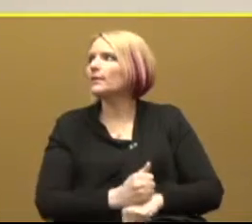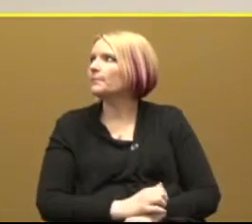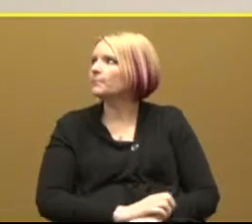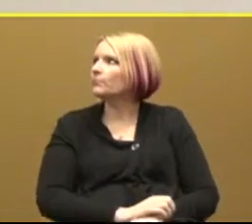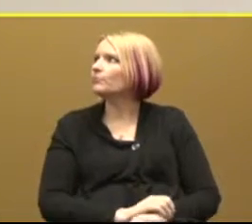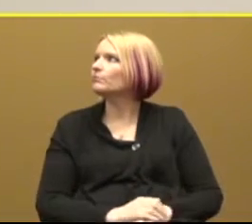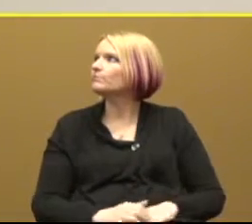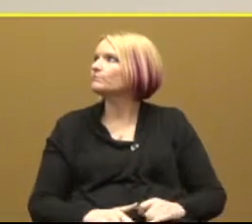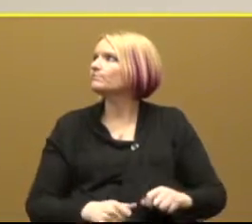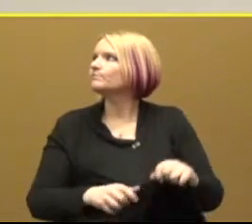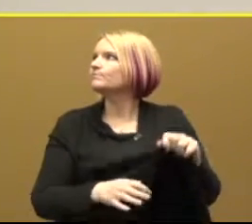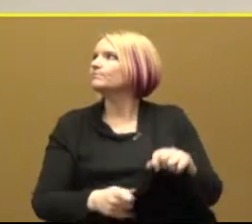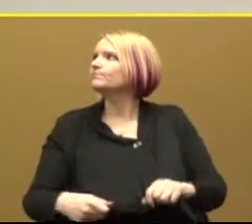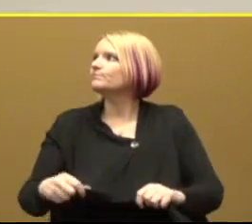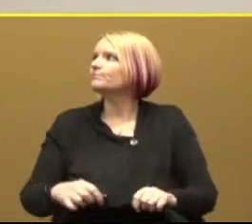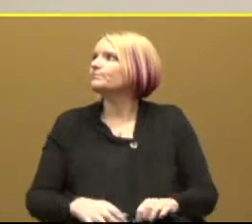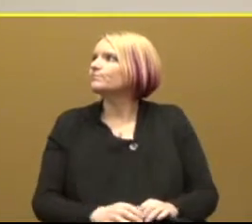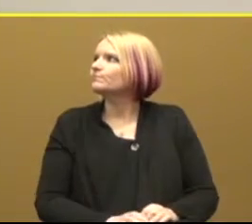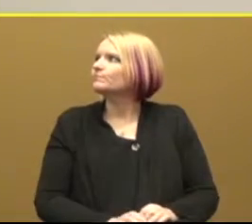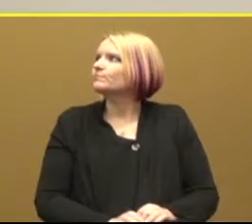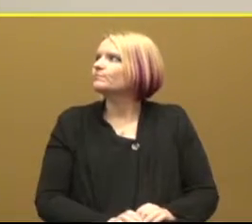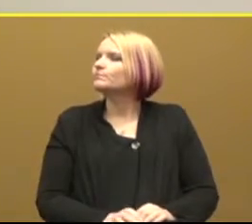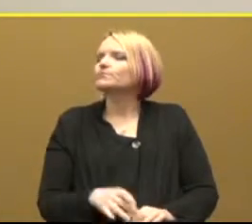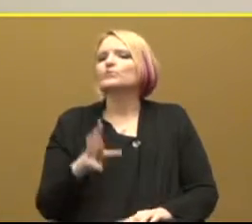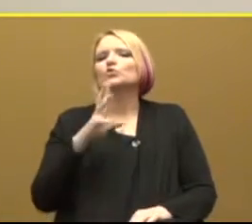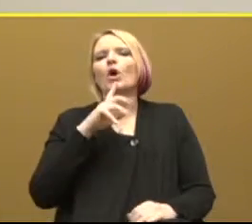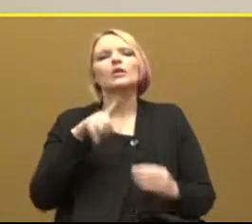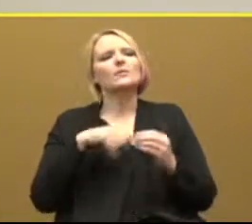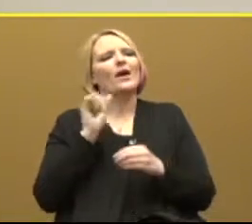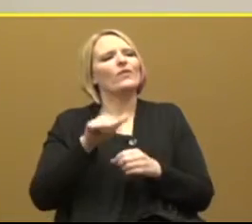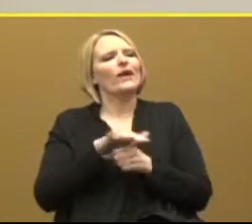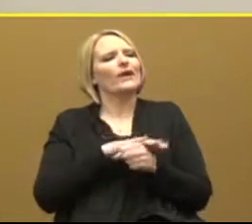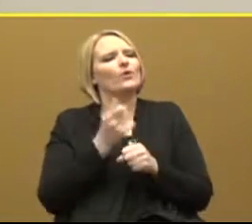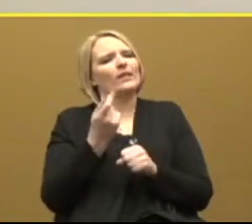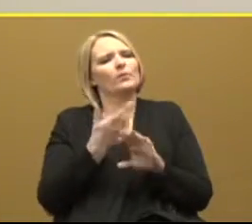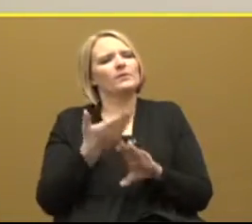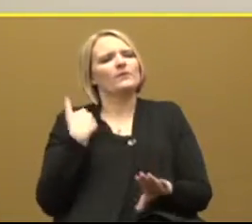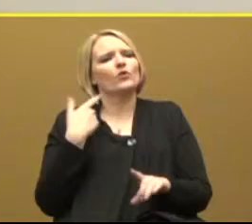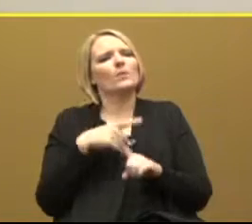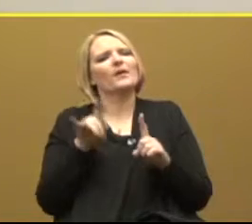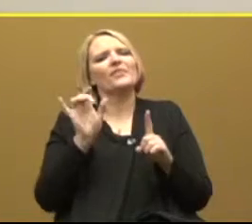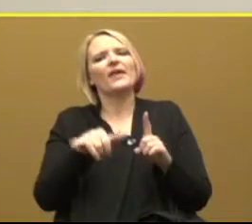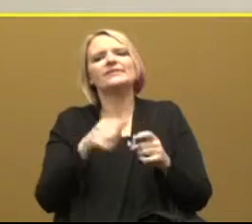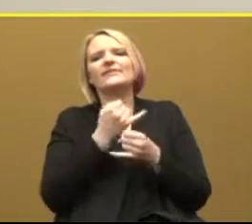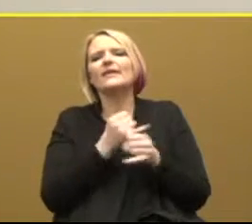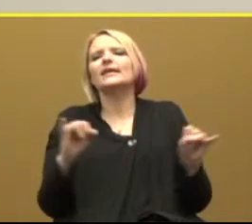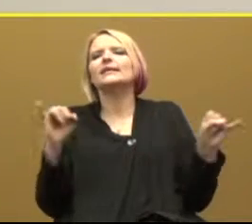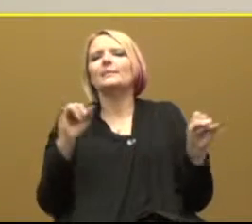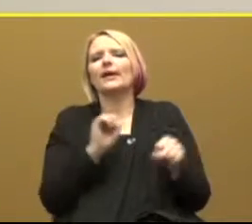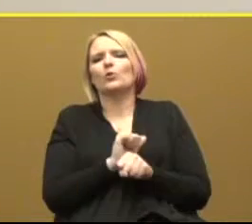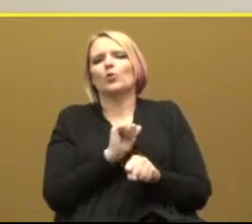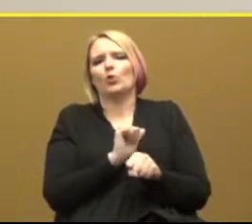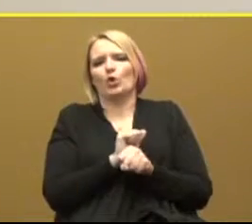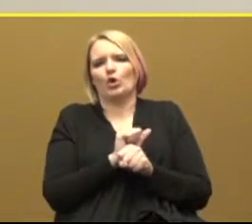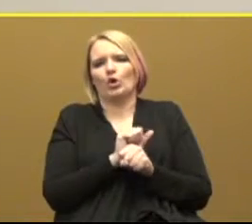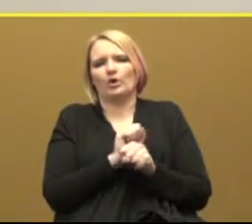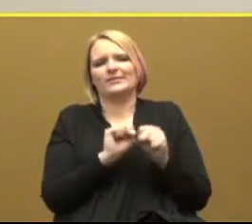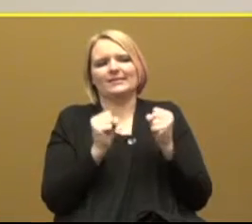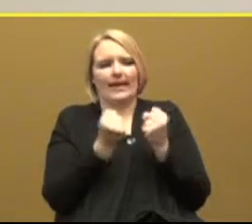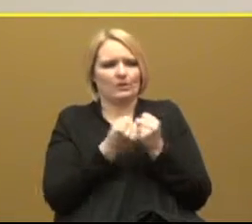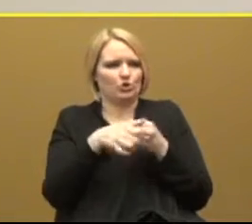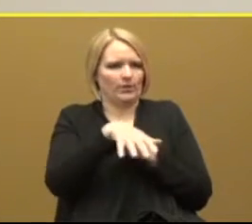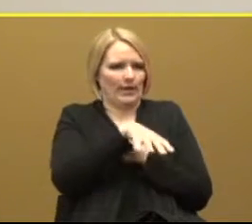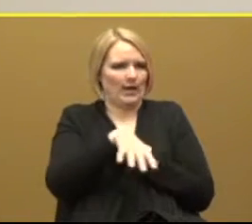place. Stacy talked about this area a little bit earlier. So this is the independent